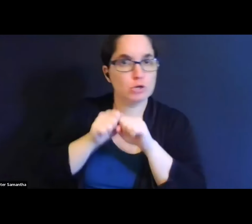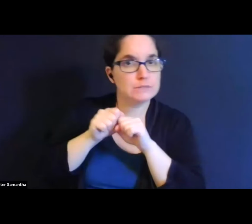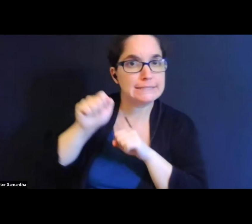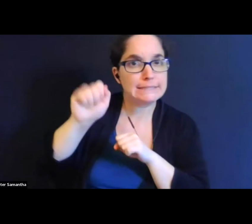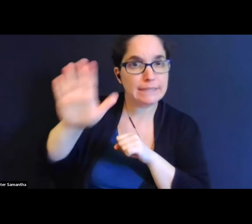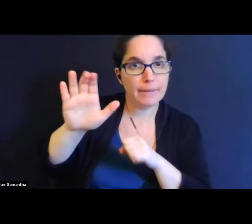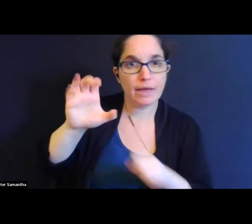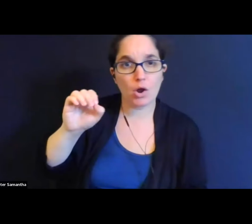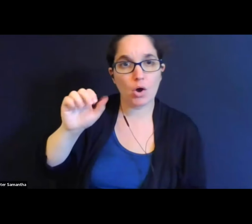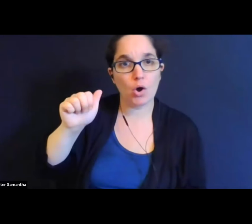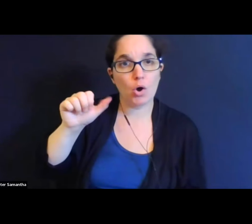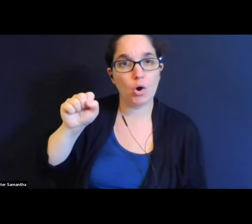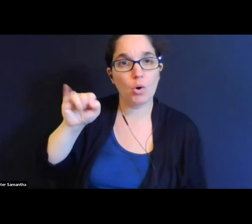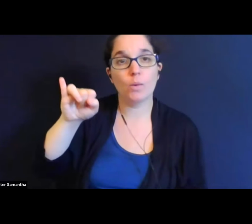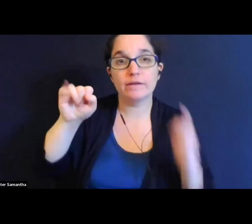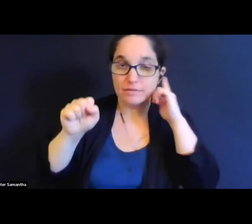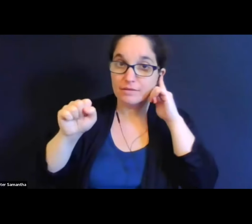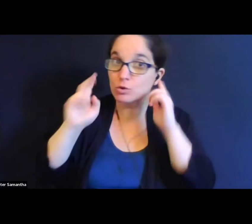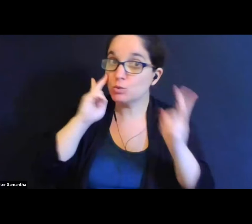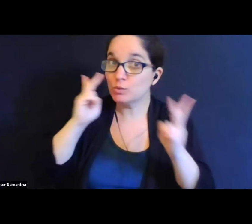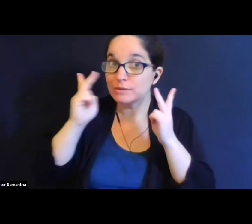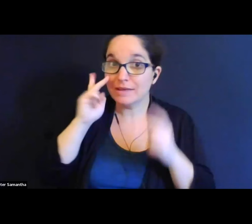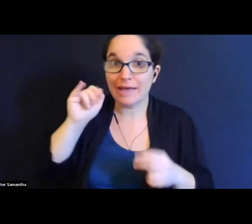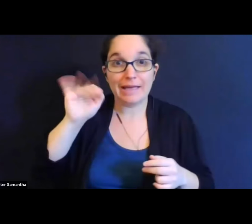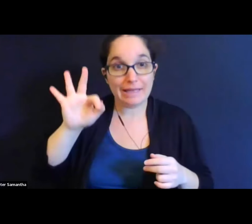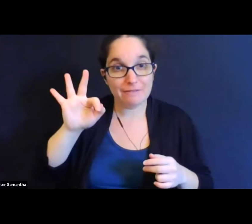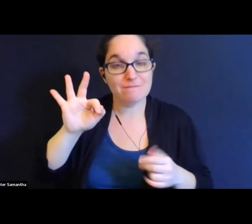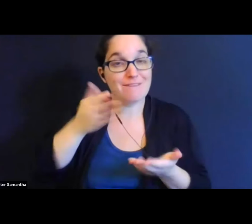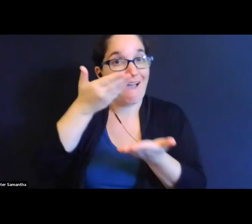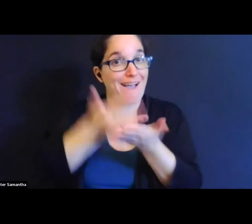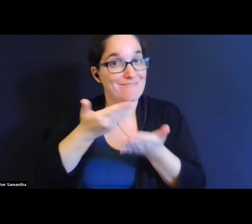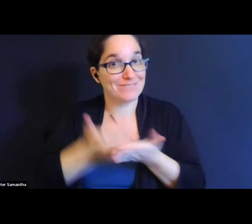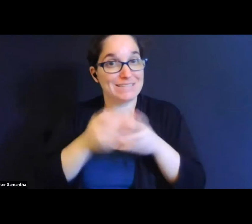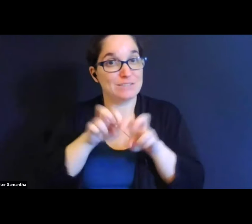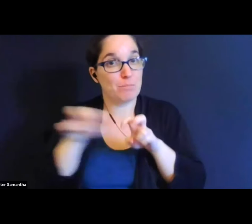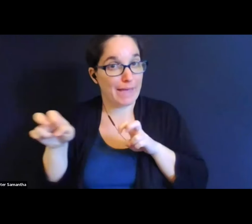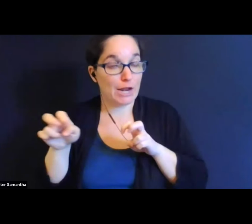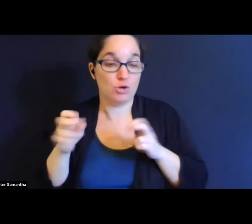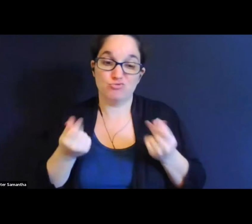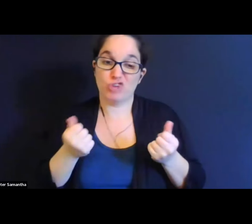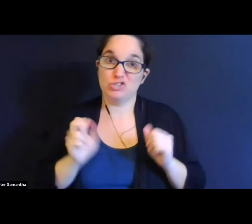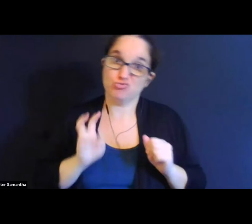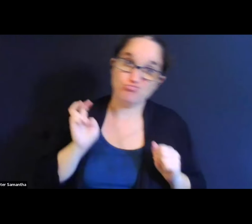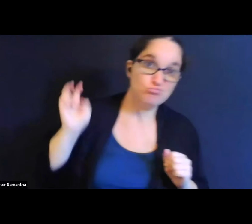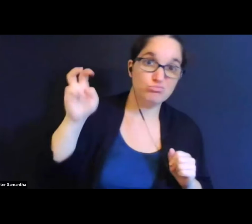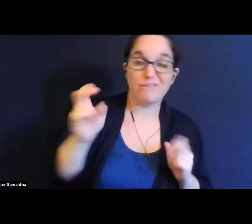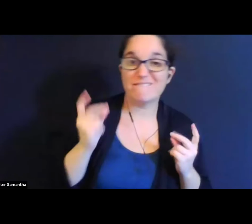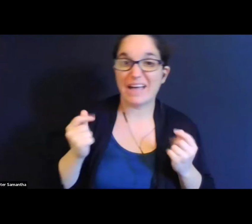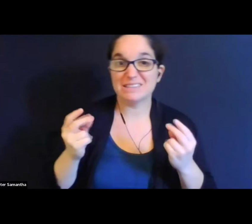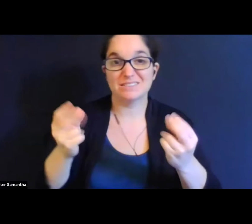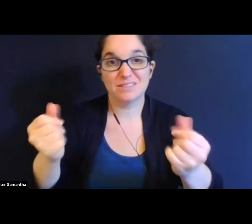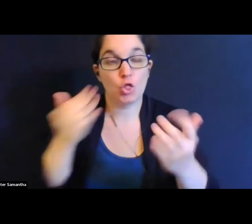OASIS for the evidence-based panel to review, and we can fast track it, and we can